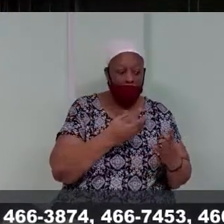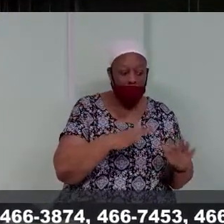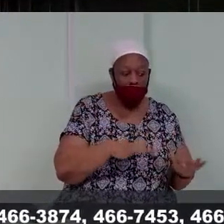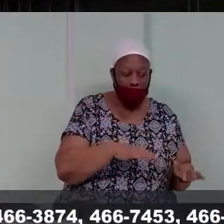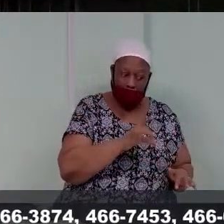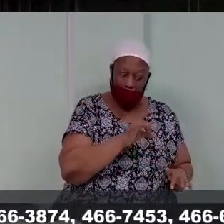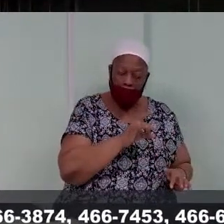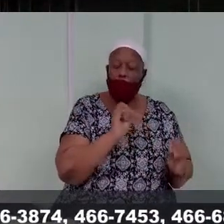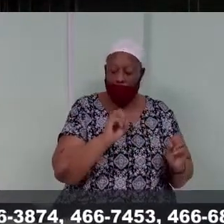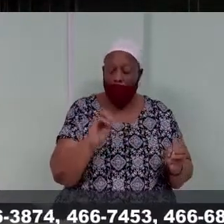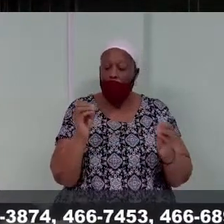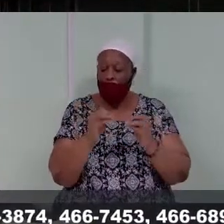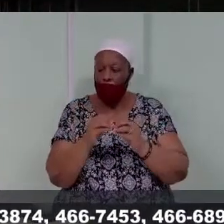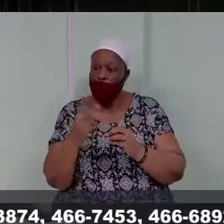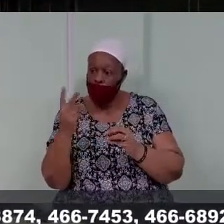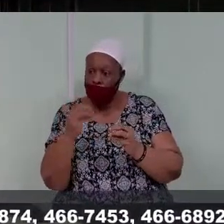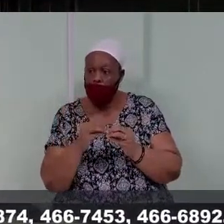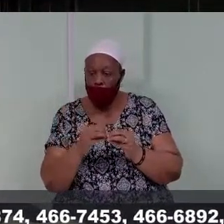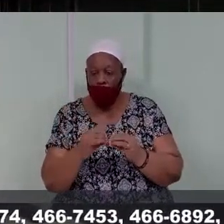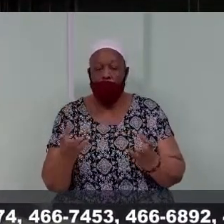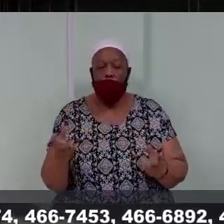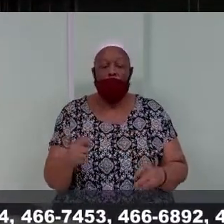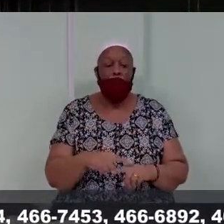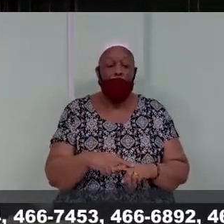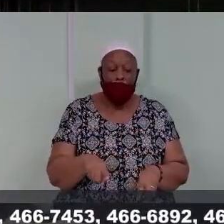minimum standards that are best